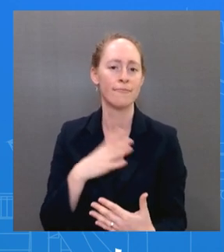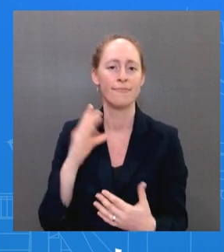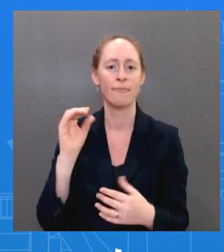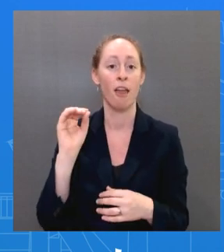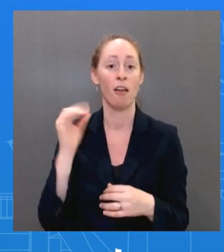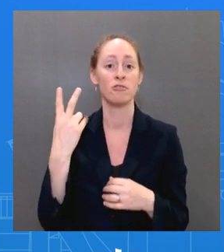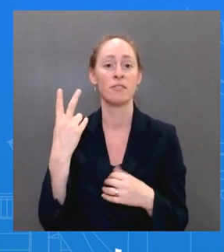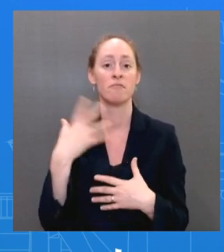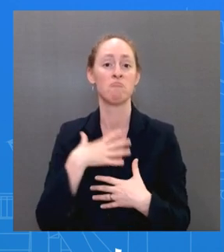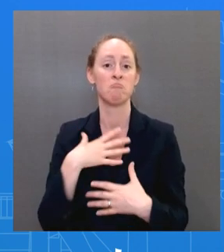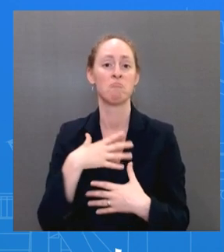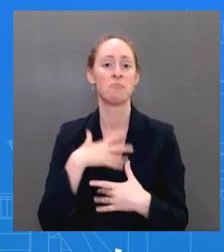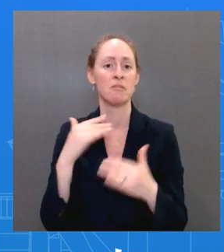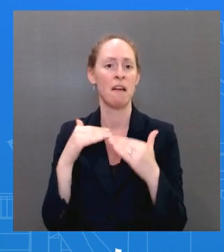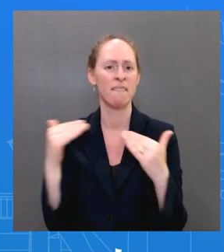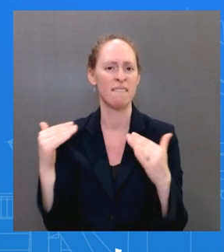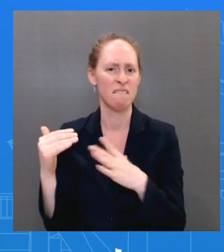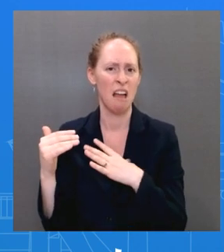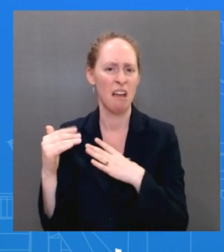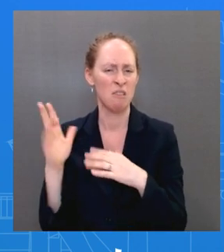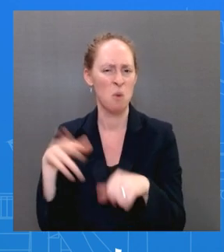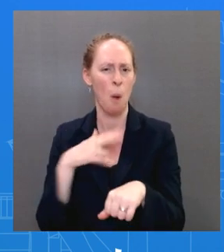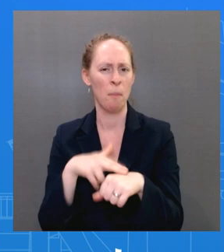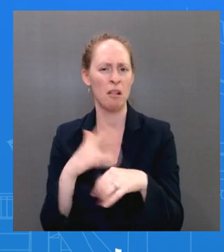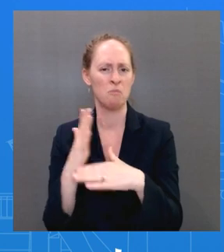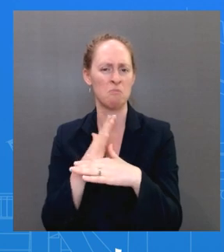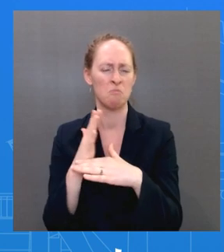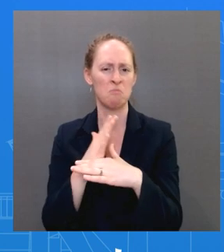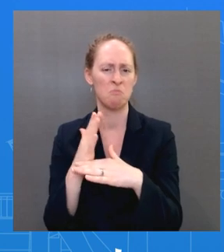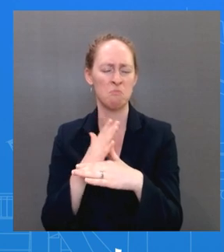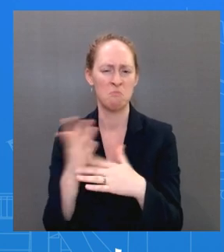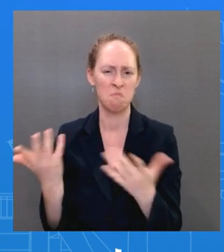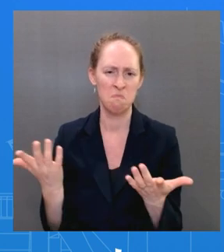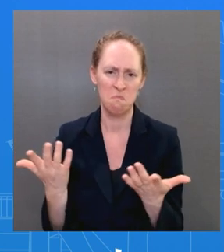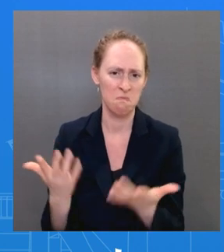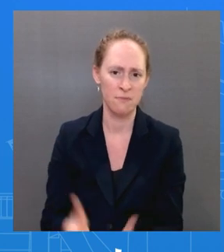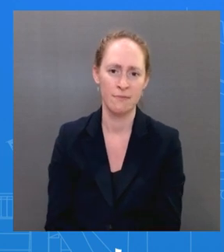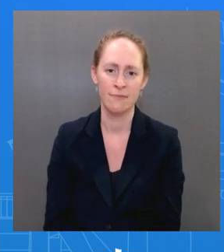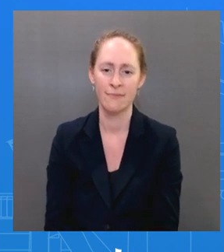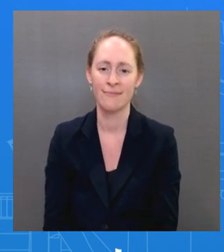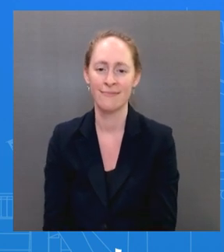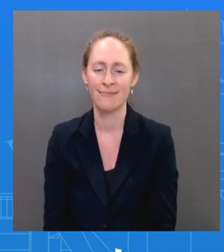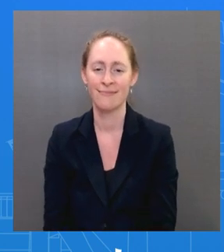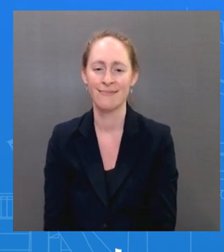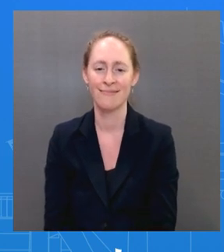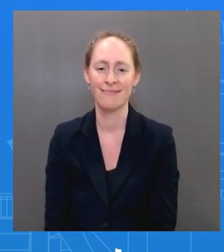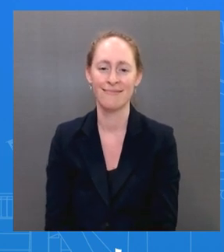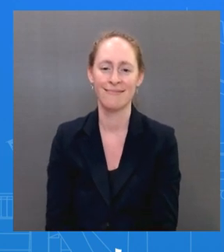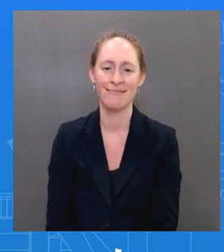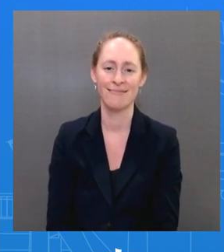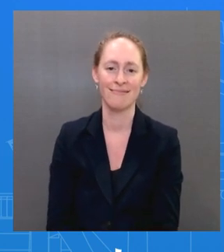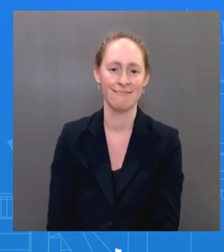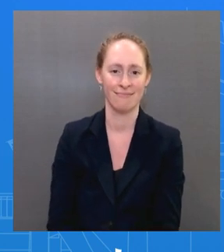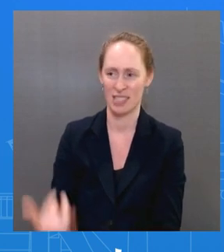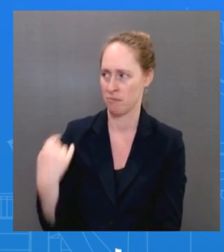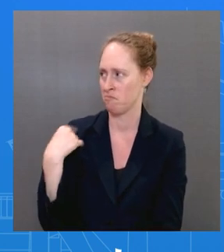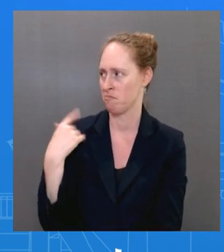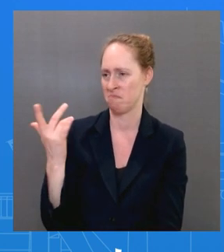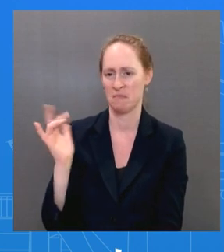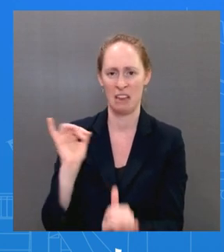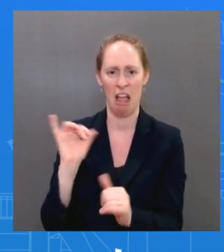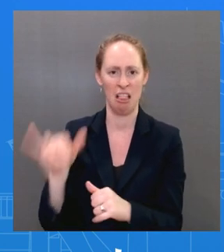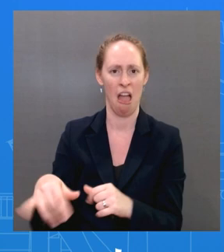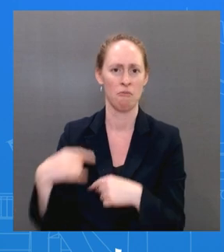consistently been in the normal range throughout the entire 36 or whatever number of hours since he's tested positive. There have